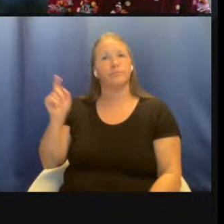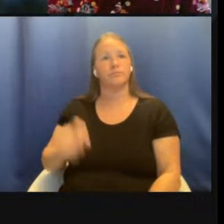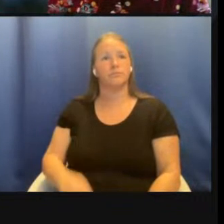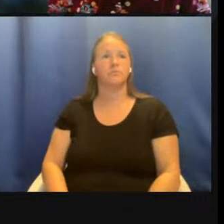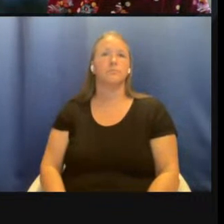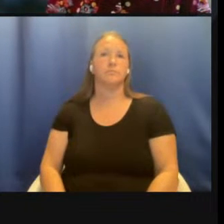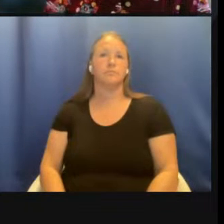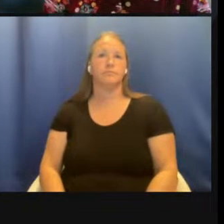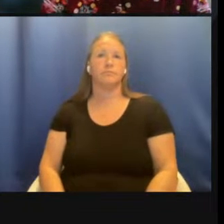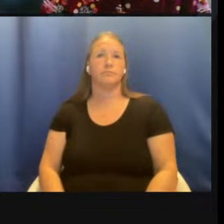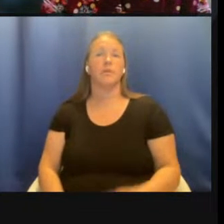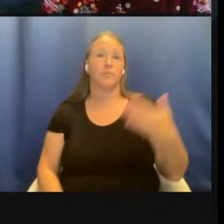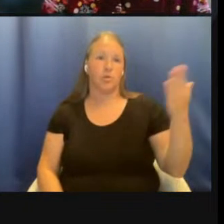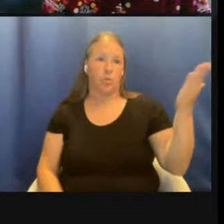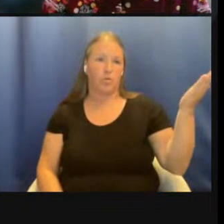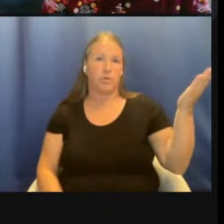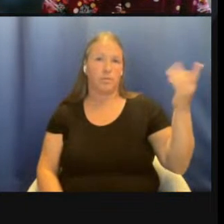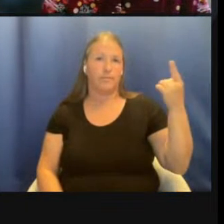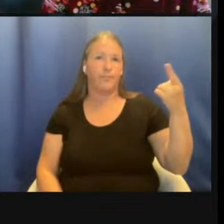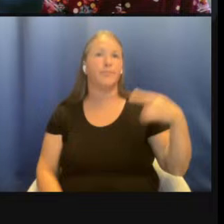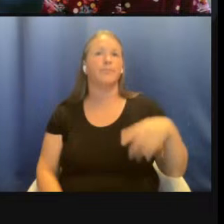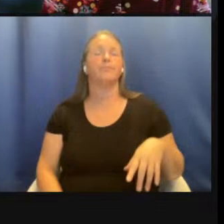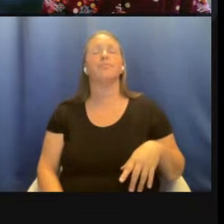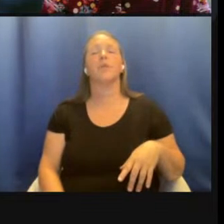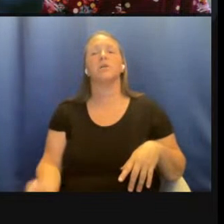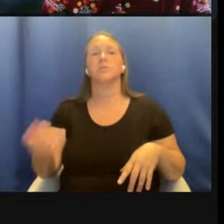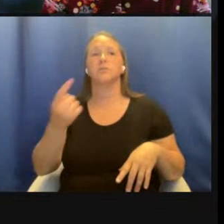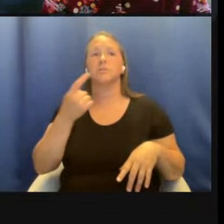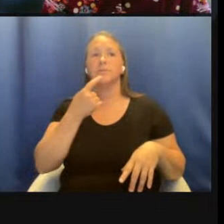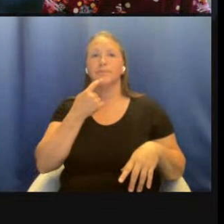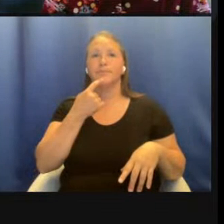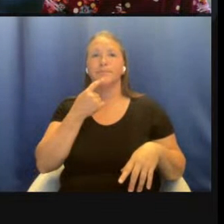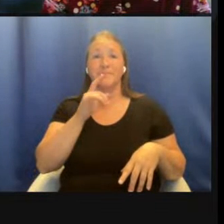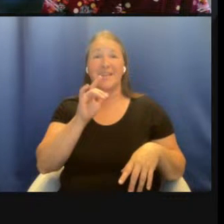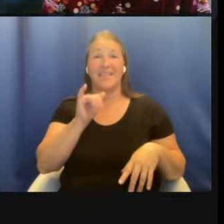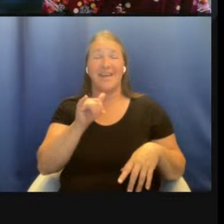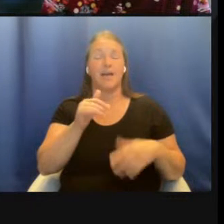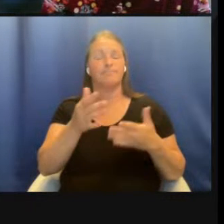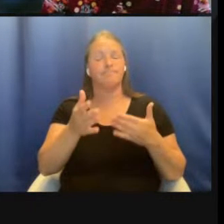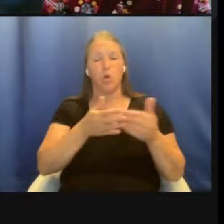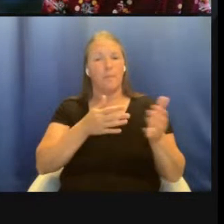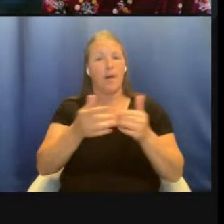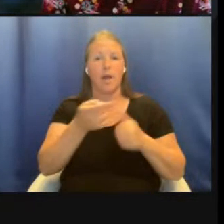marriage, she attains tremendous success and, in fact, fortitude.